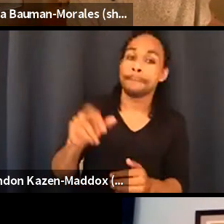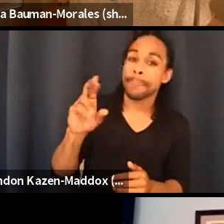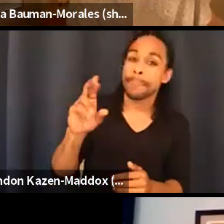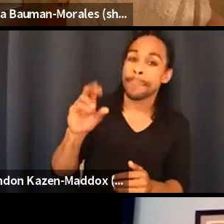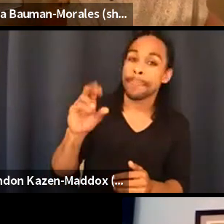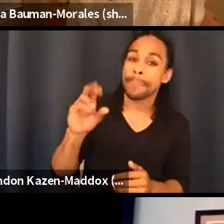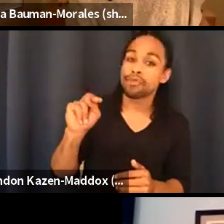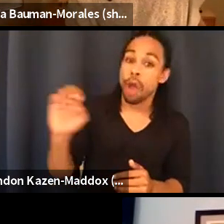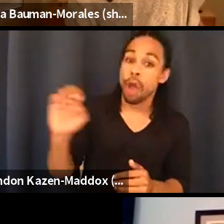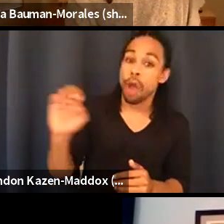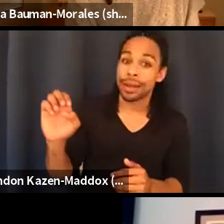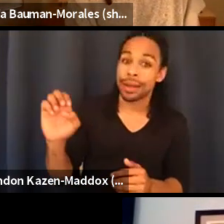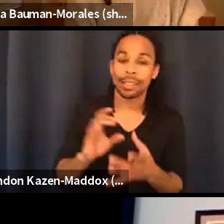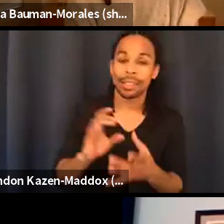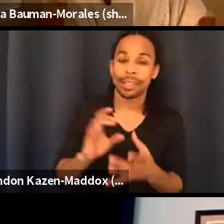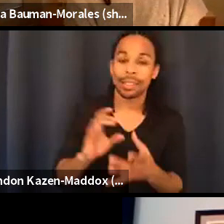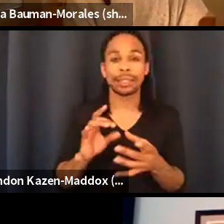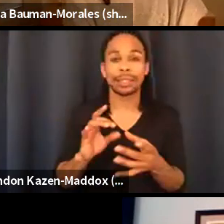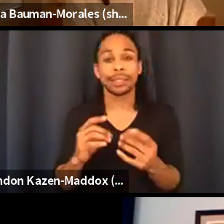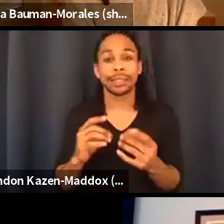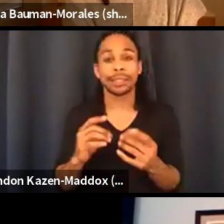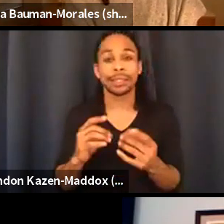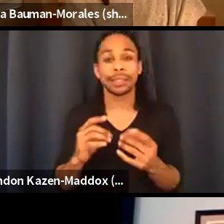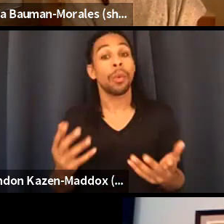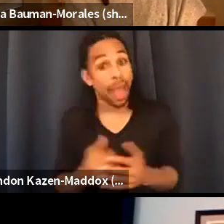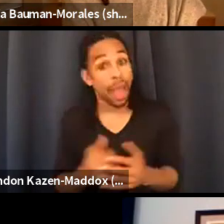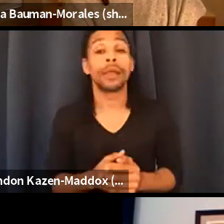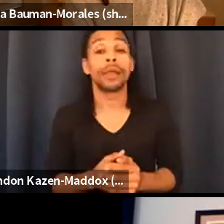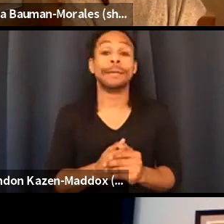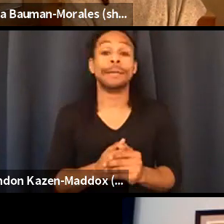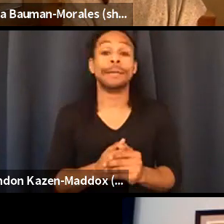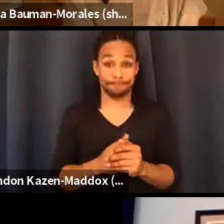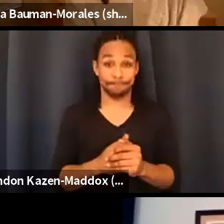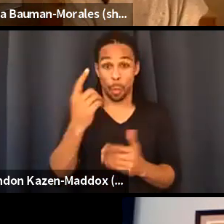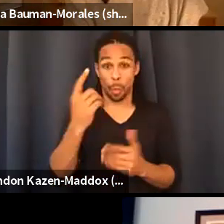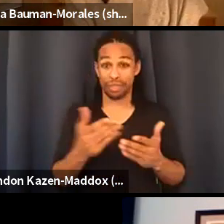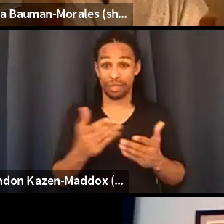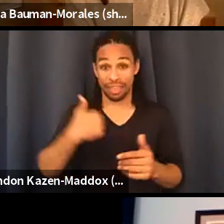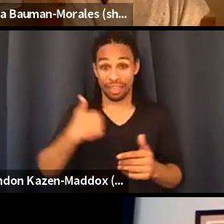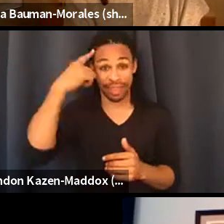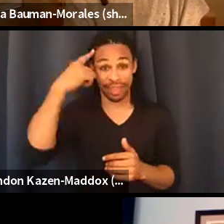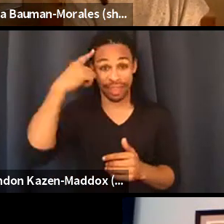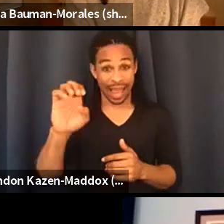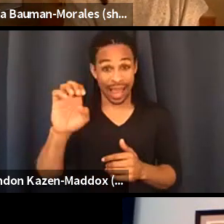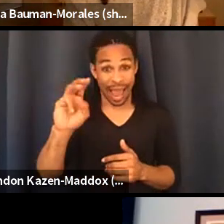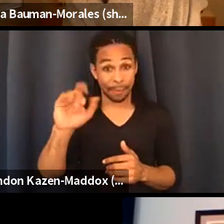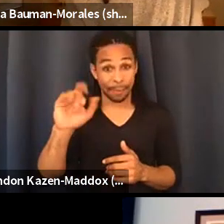highlighted how this crisis is intersectional. You know, it's